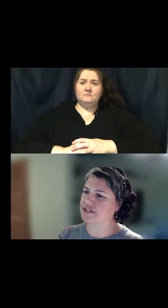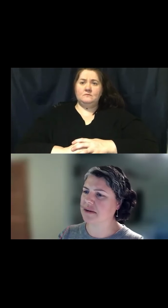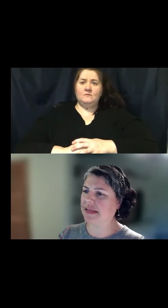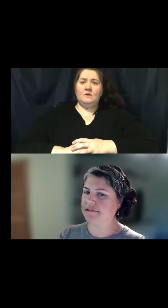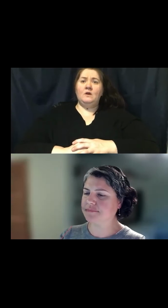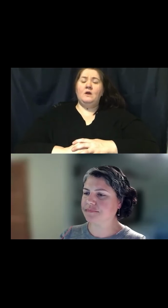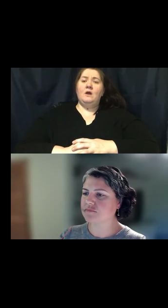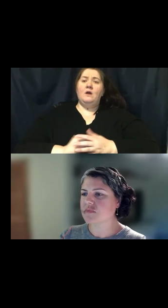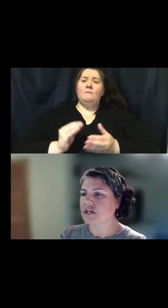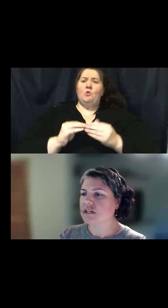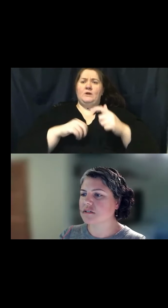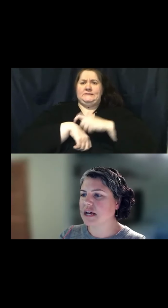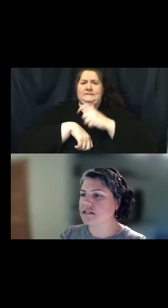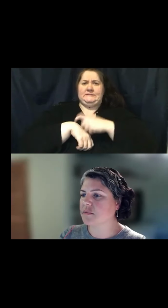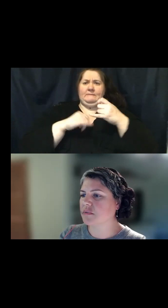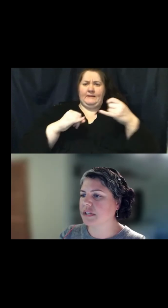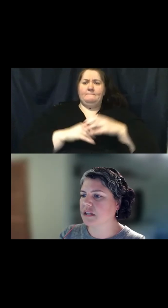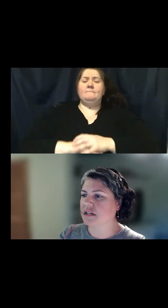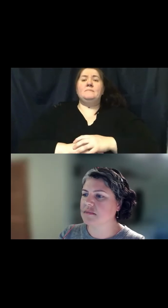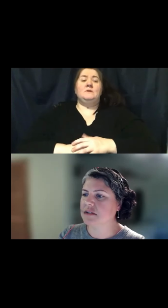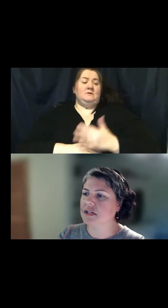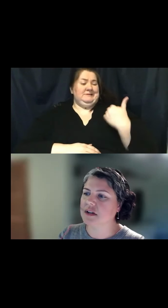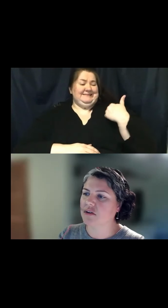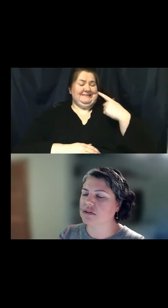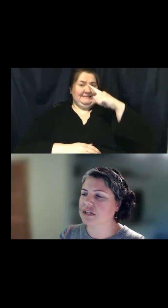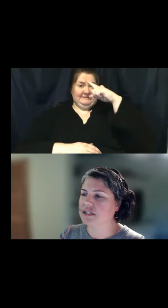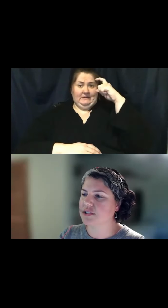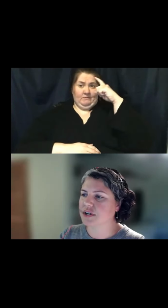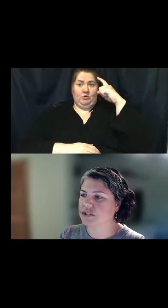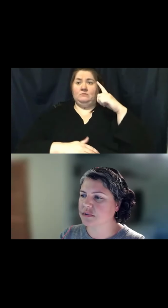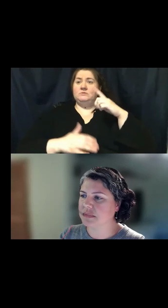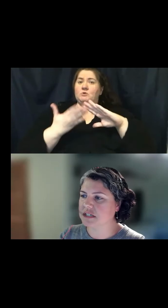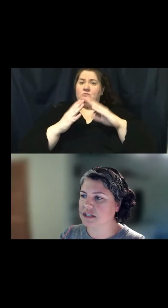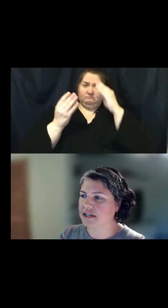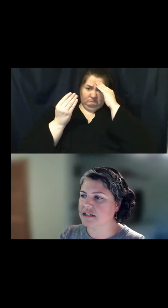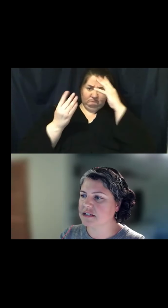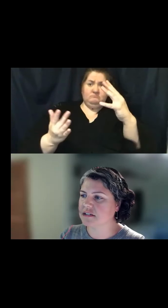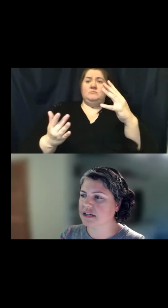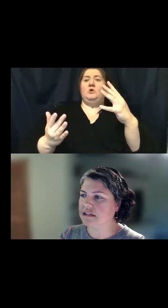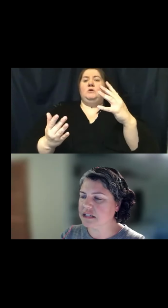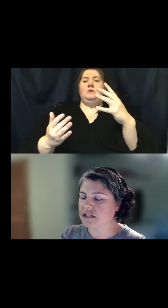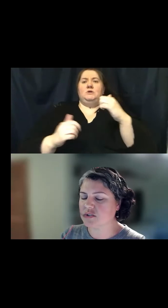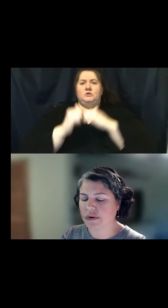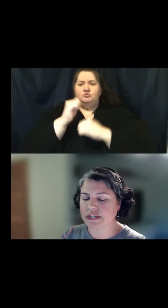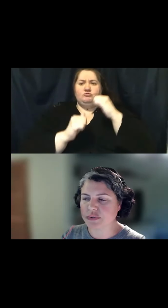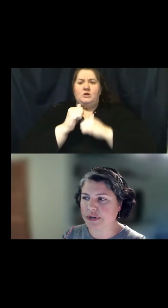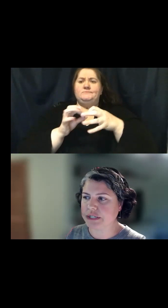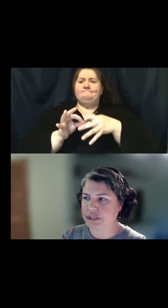More on our timeline. So last summer, we let the community know that construction would be delayed until at